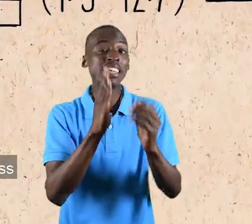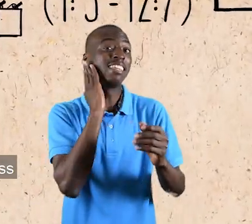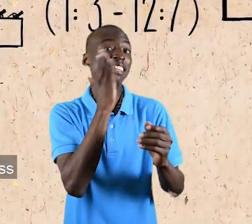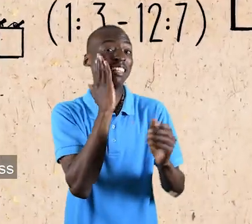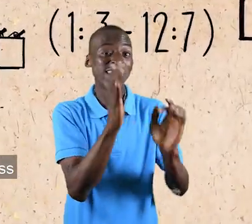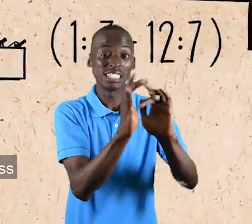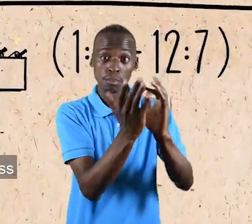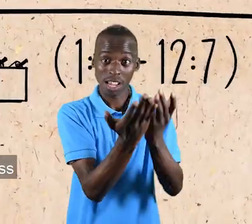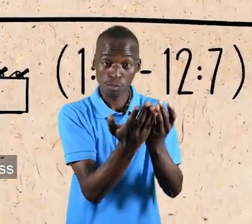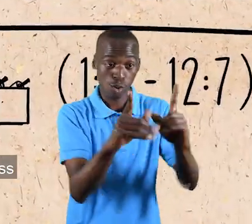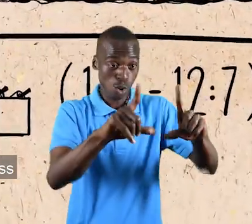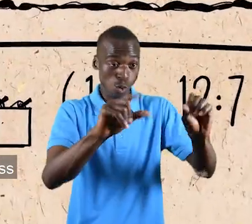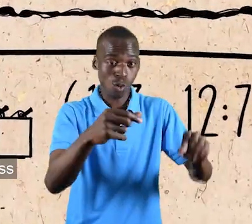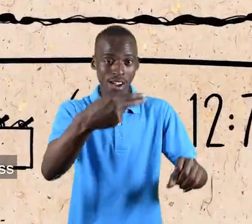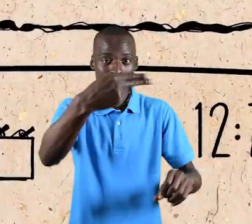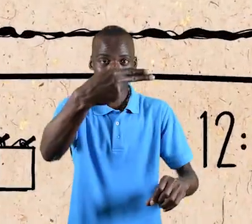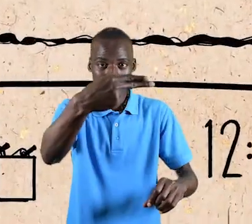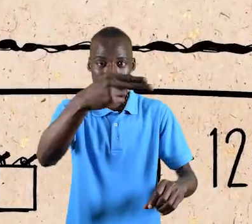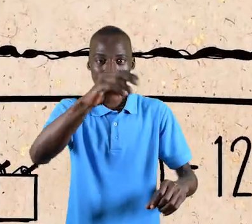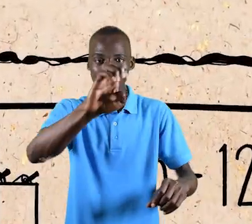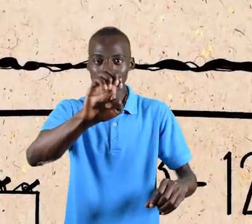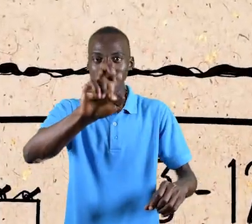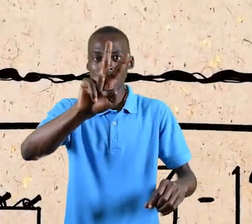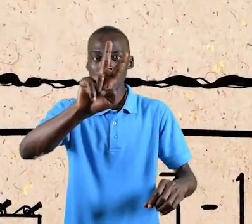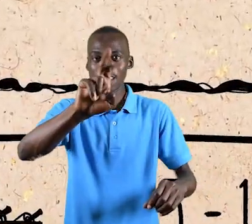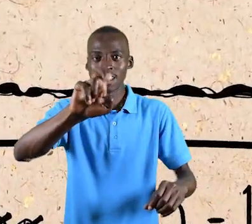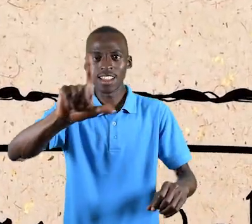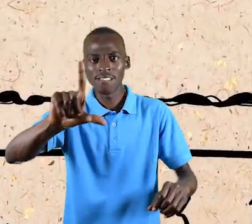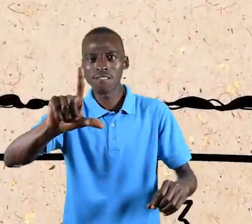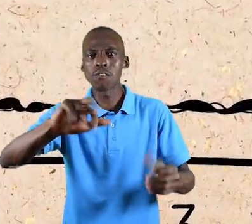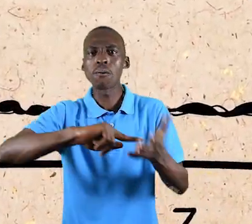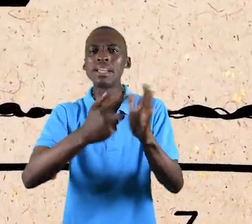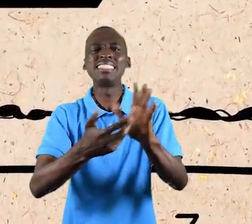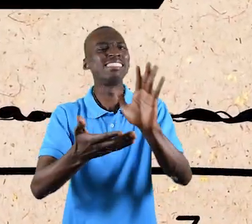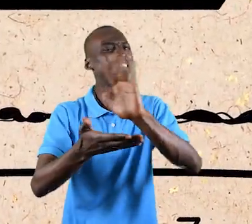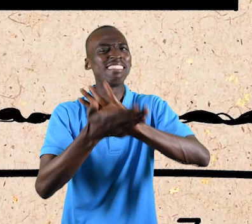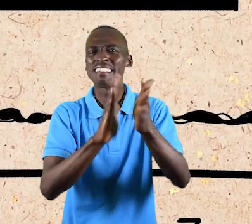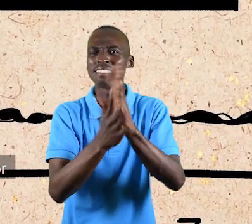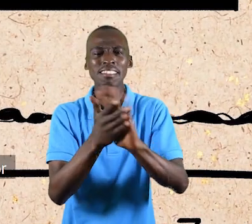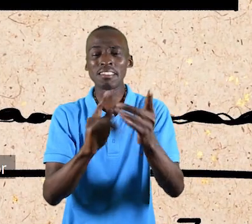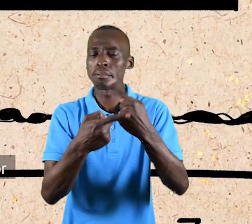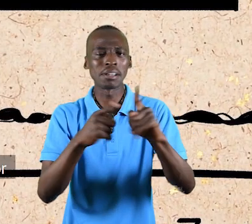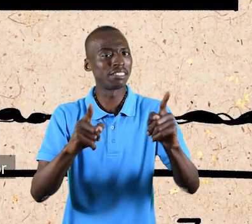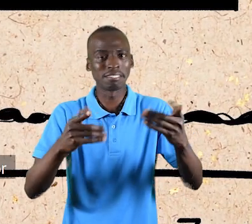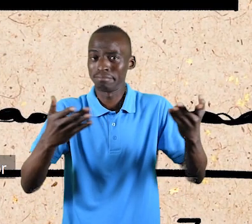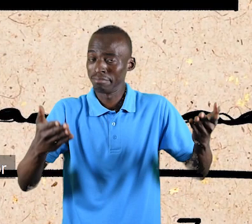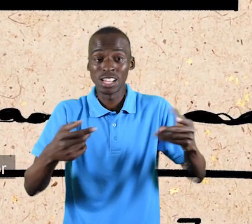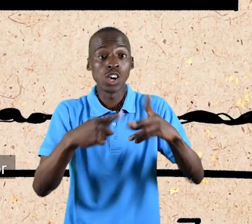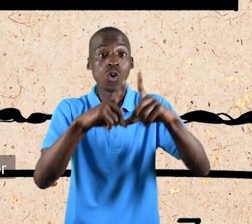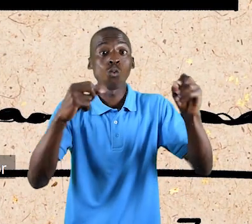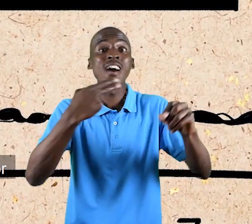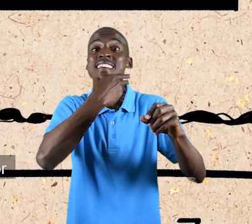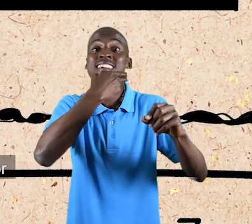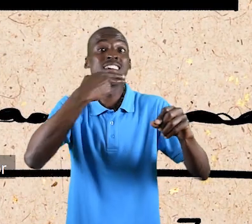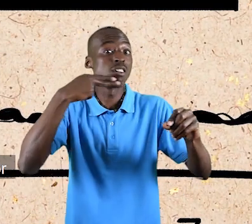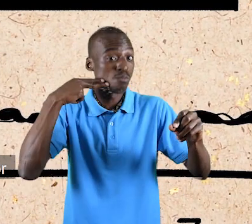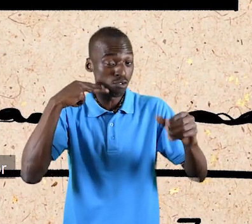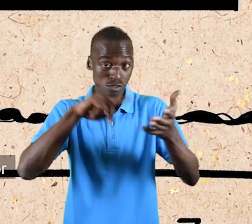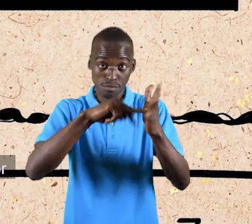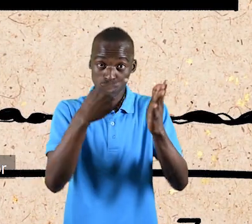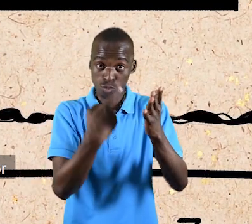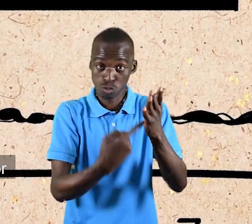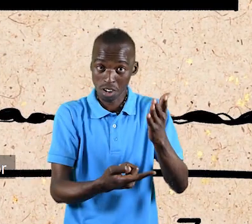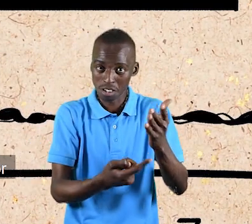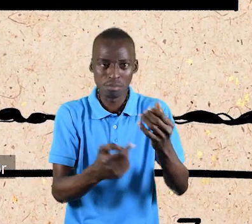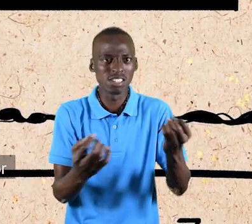translate this word Hevel as meaningless, but that doesn't quite capture the heart of the idea. In Hebrew, Hevel literally means